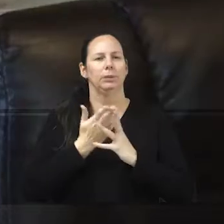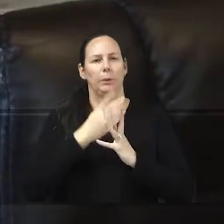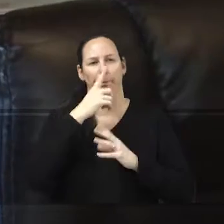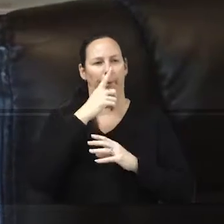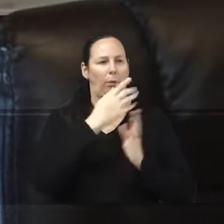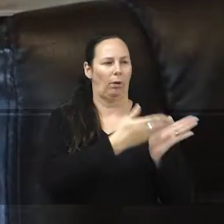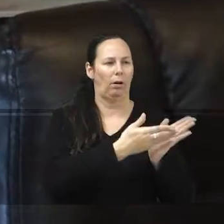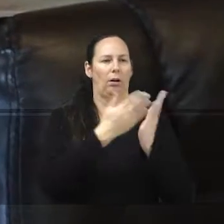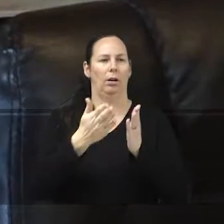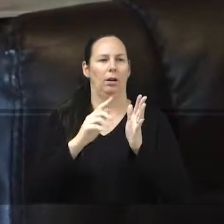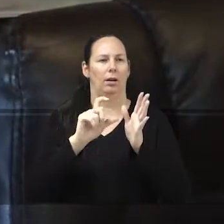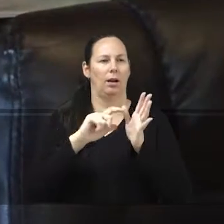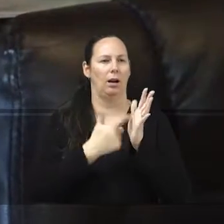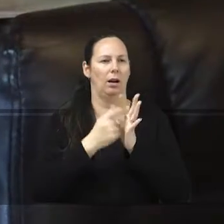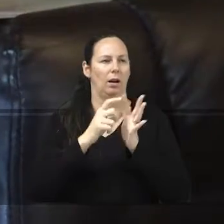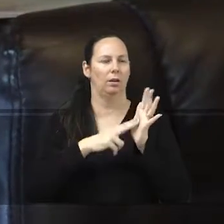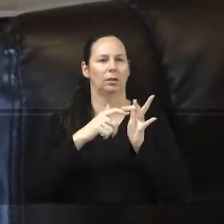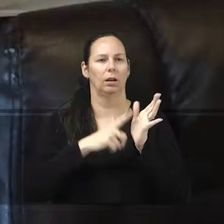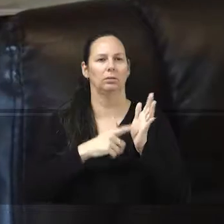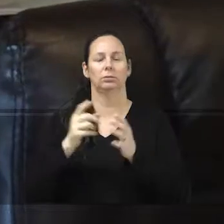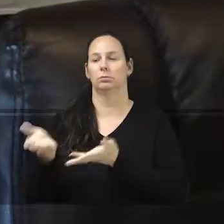bishops, the